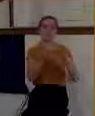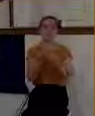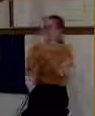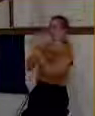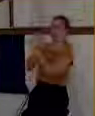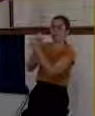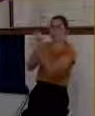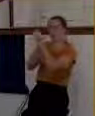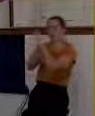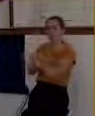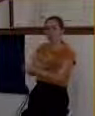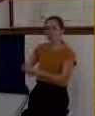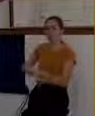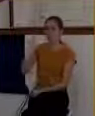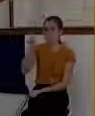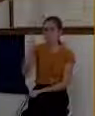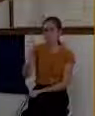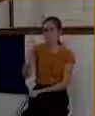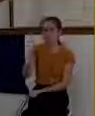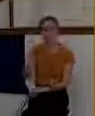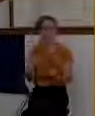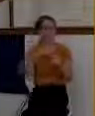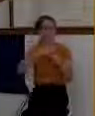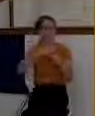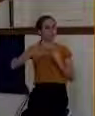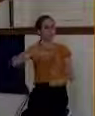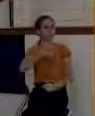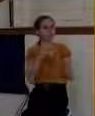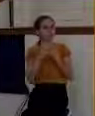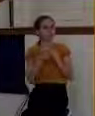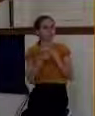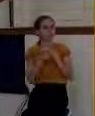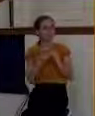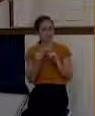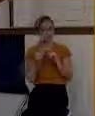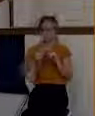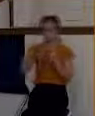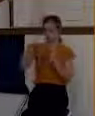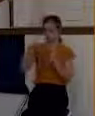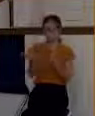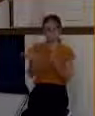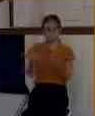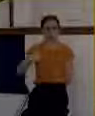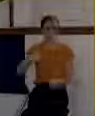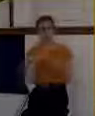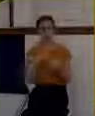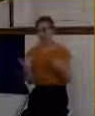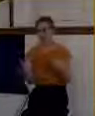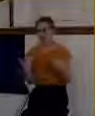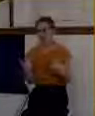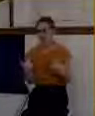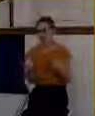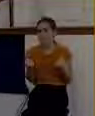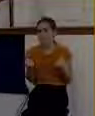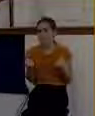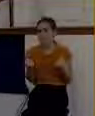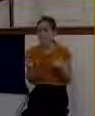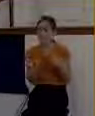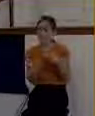us? What does this mean to us today? Well, let me just give you a few things that we can take from this story. Number one, be careful of